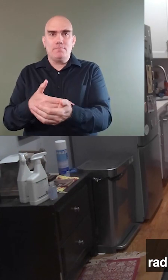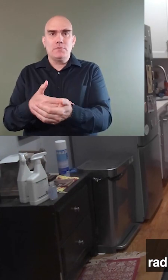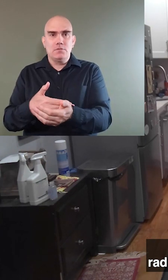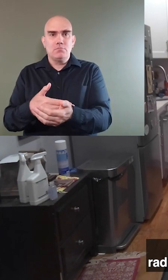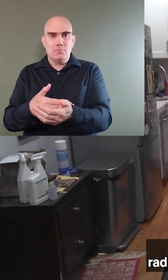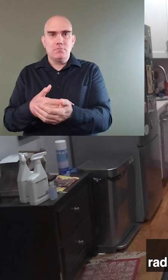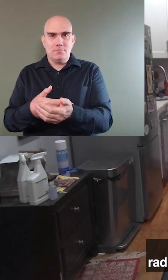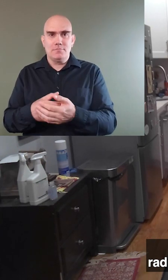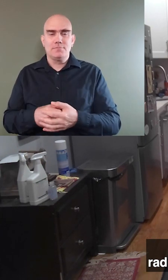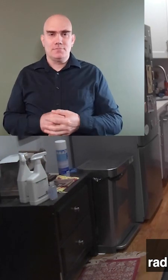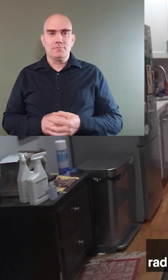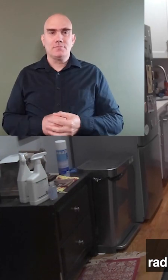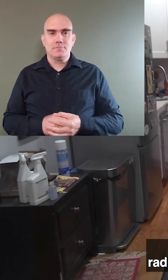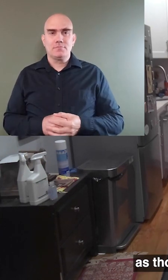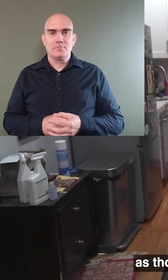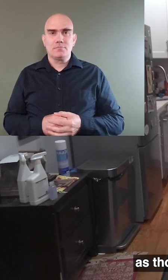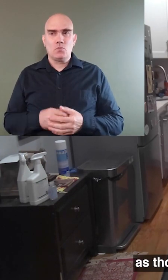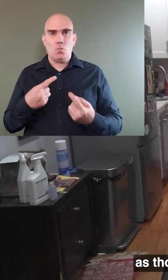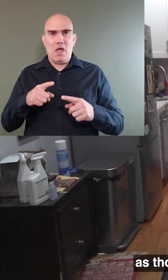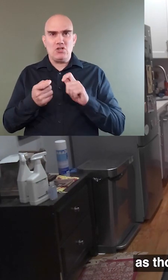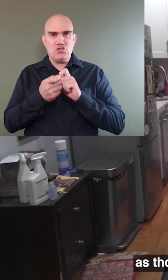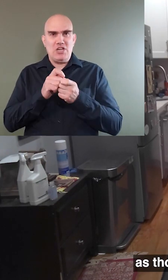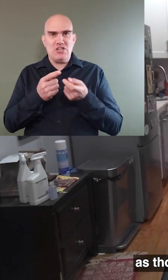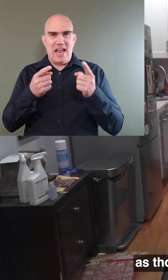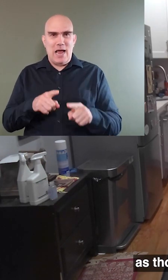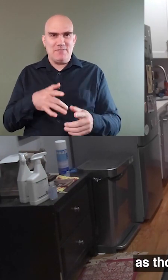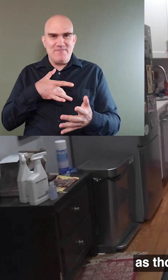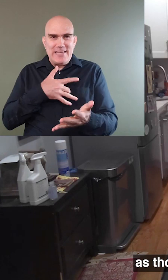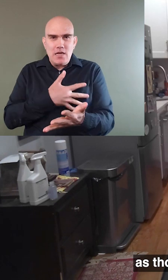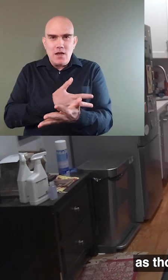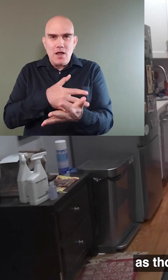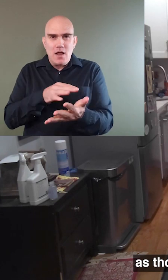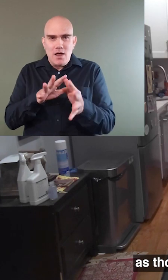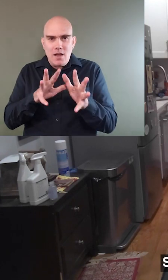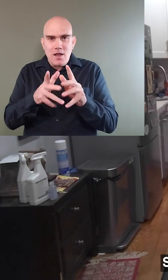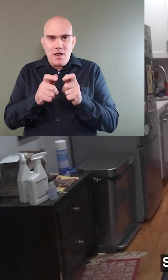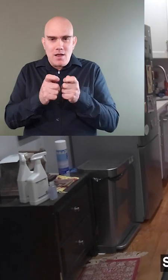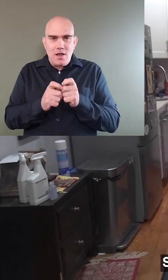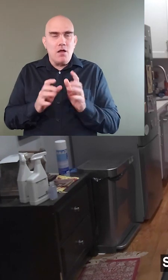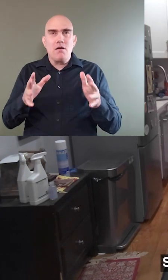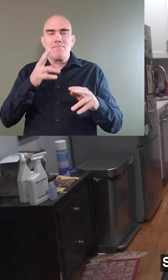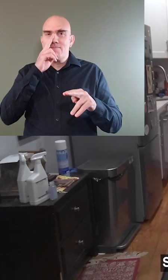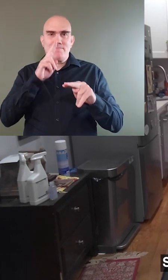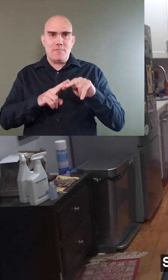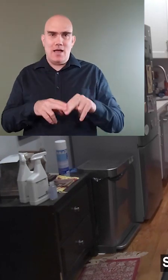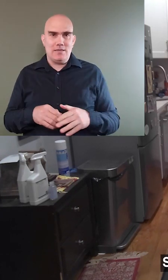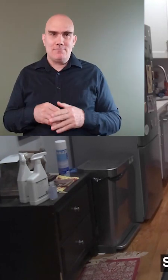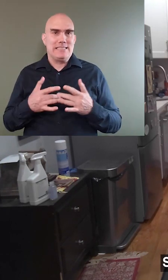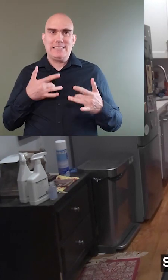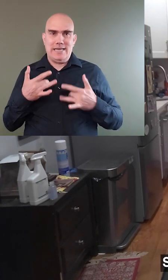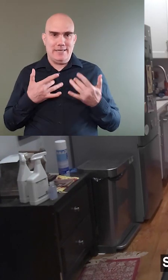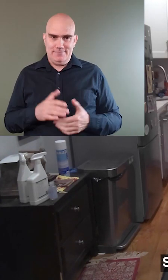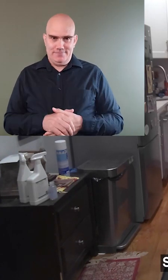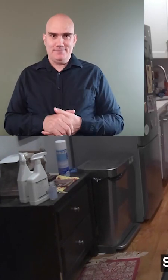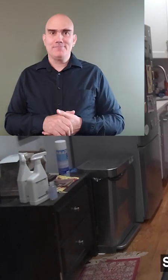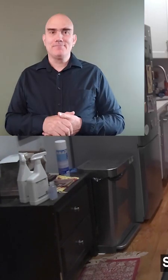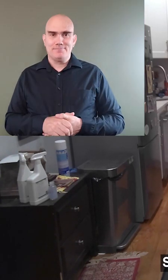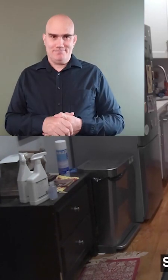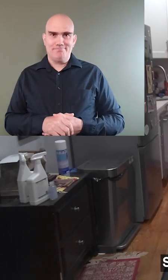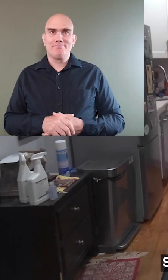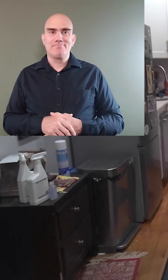my forearms as those changes were happening. So much fun, so